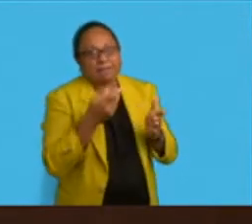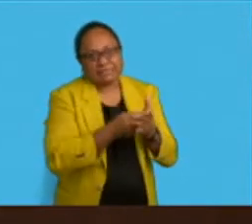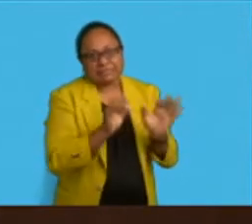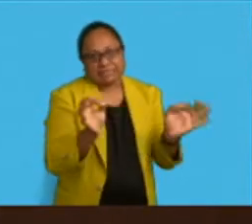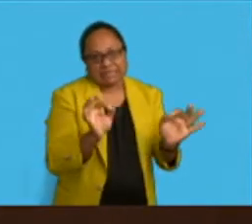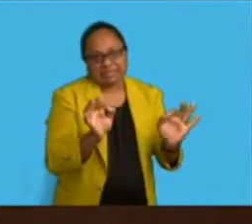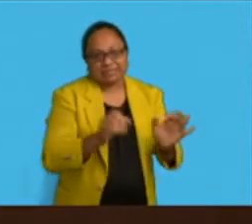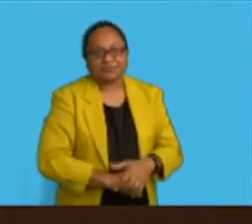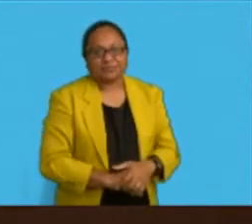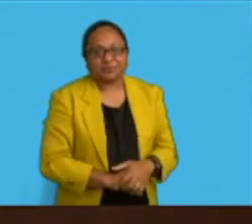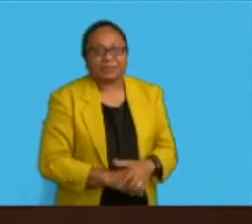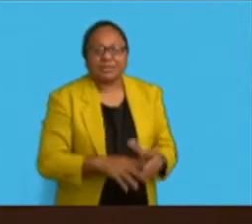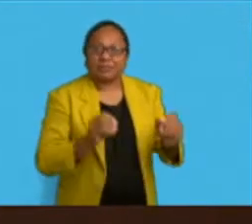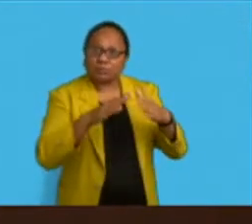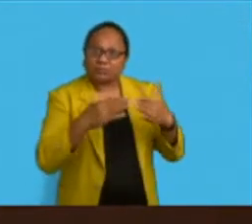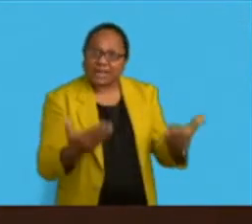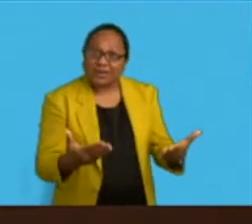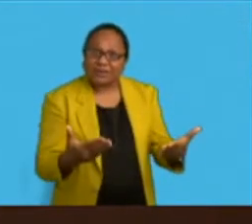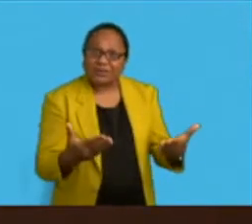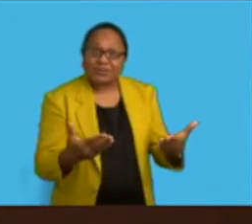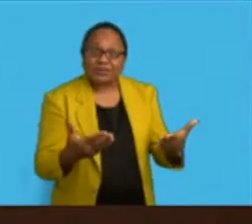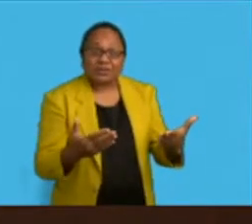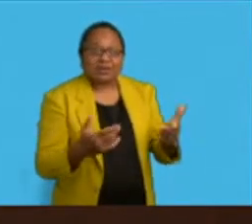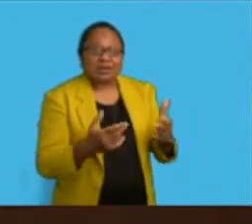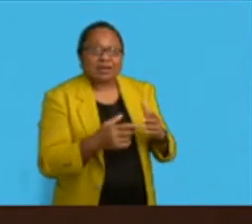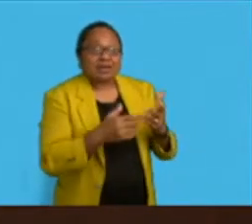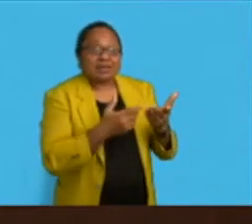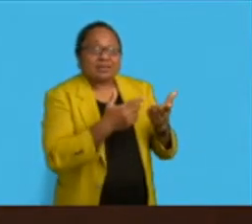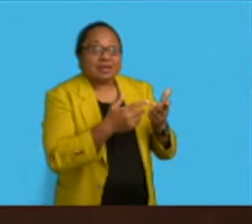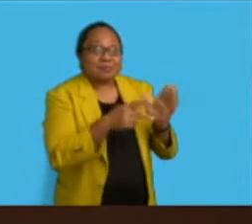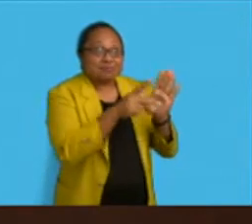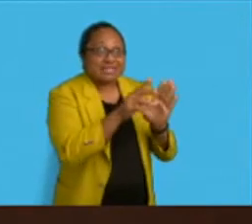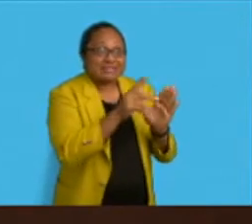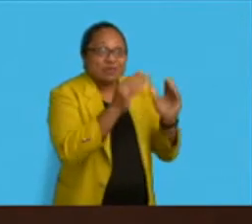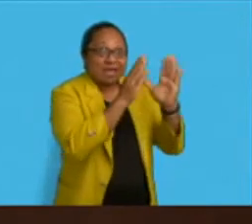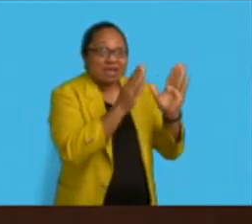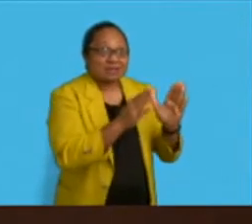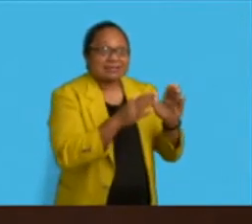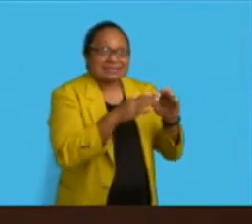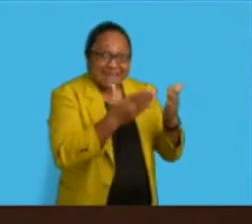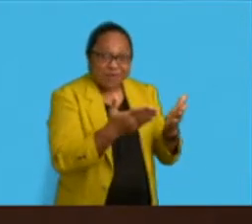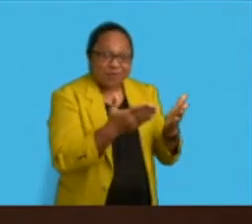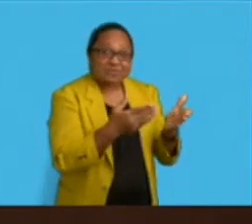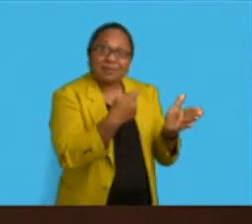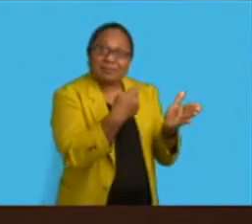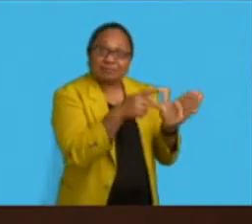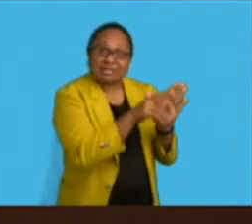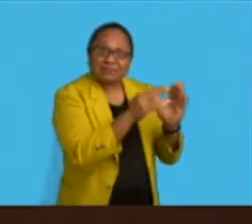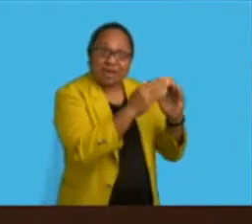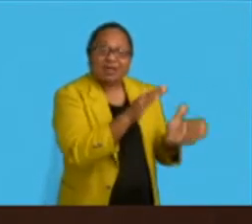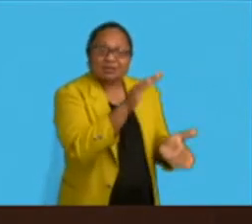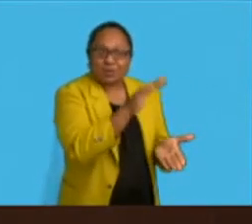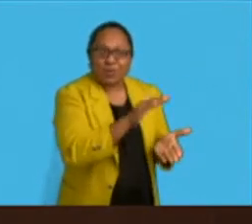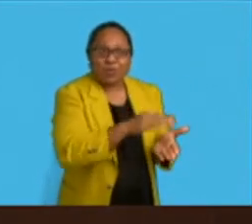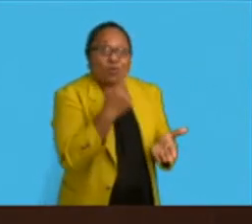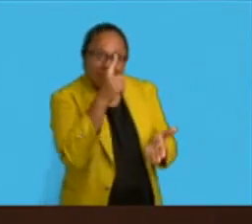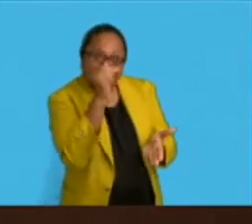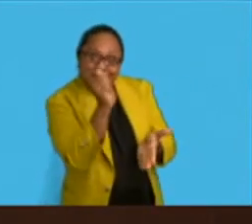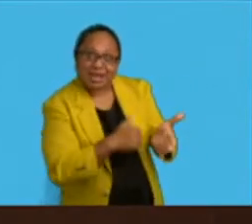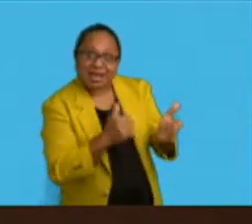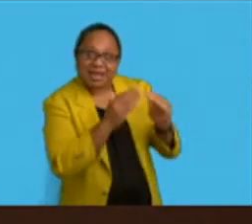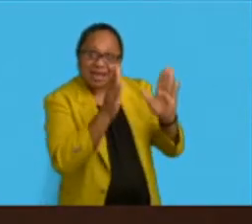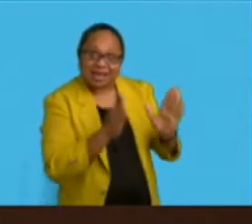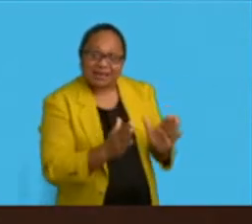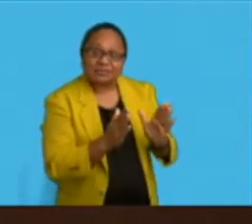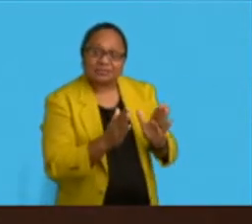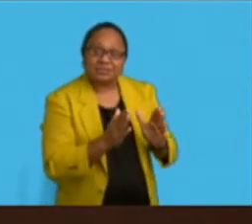owning their own homes. And right now, the rate of home ownership in Fiji is extremely low. And for those who do manage to buy a home, it tends